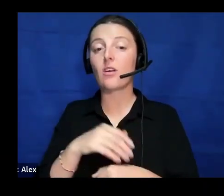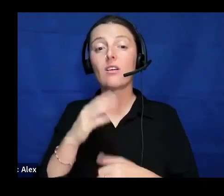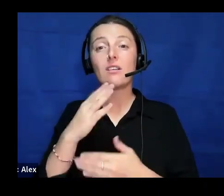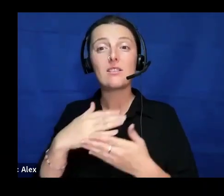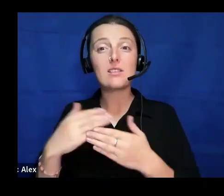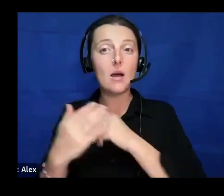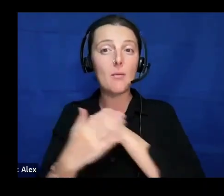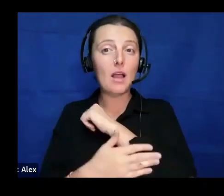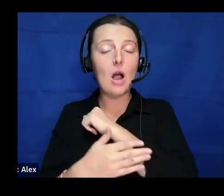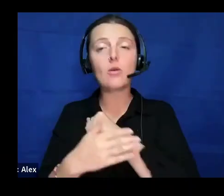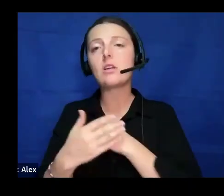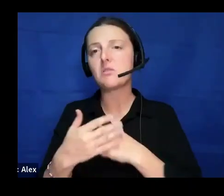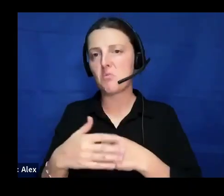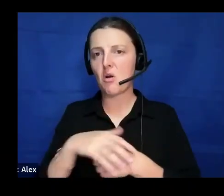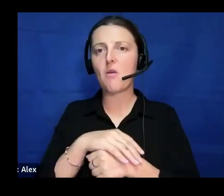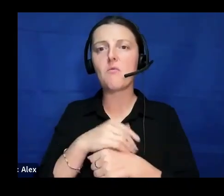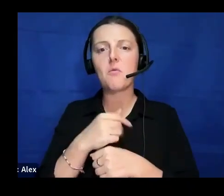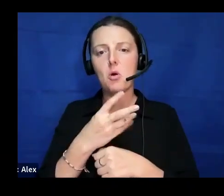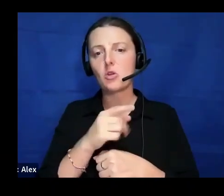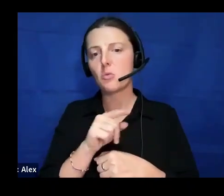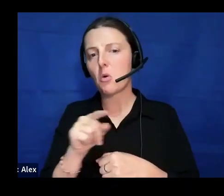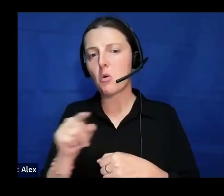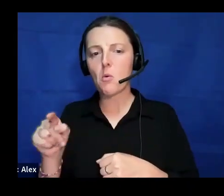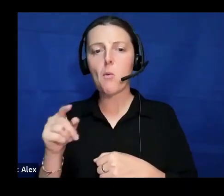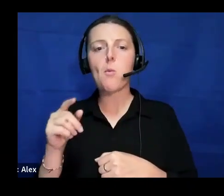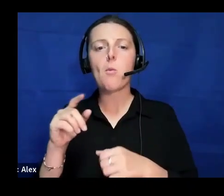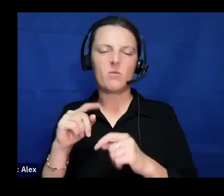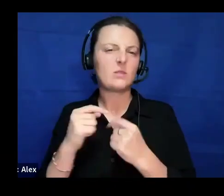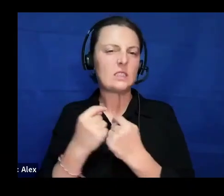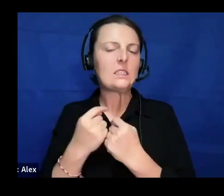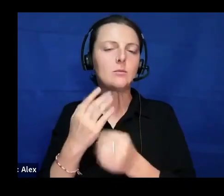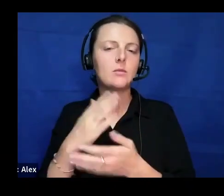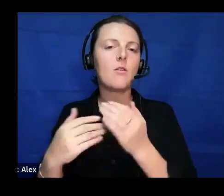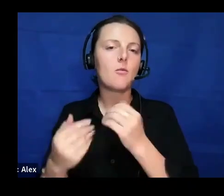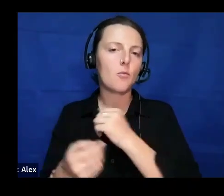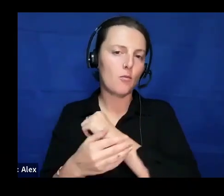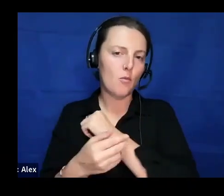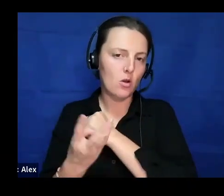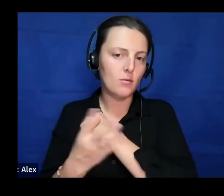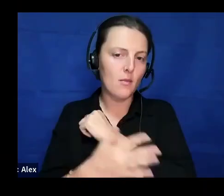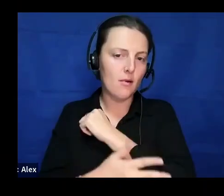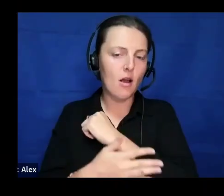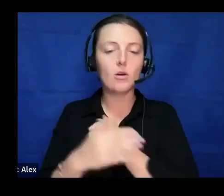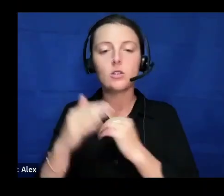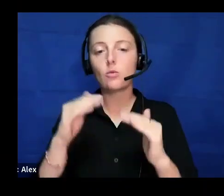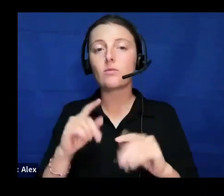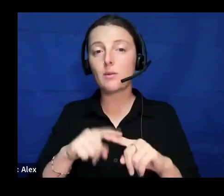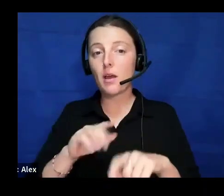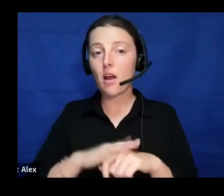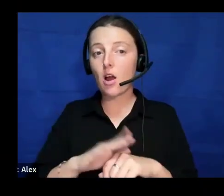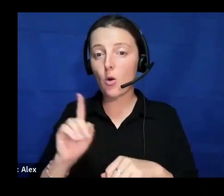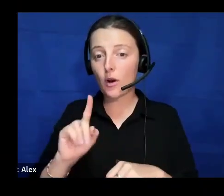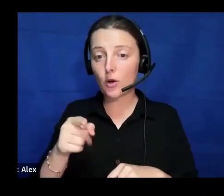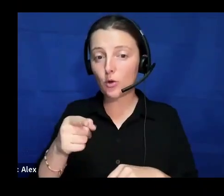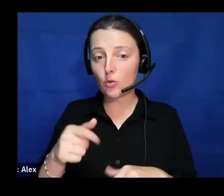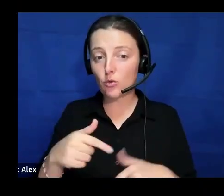live, response time or resources might vary. So one thing that I always recommend